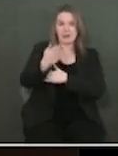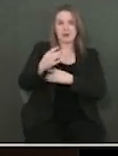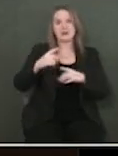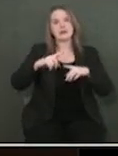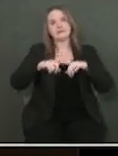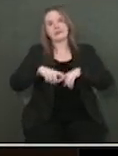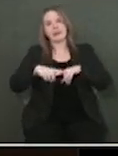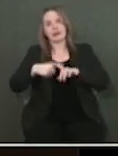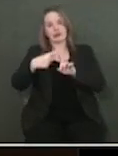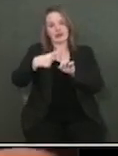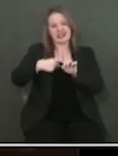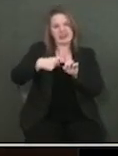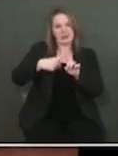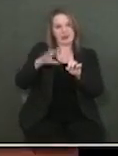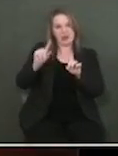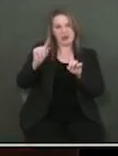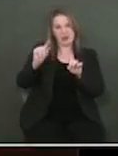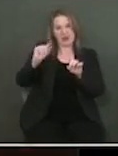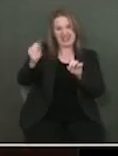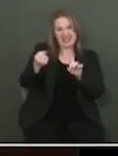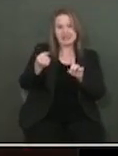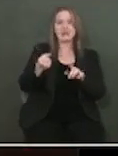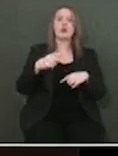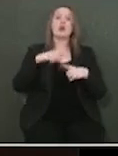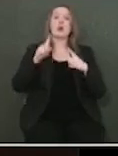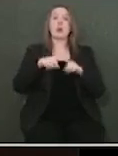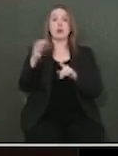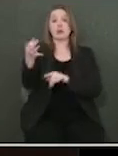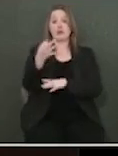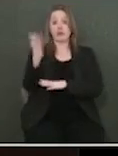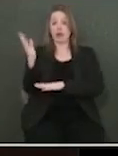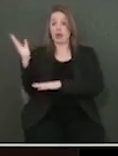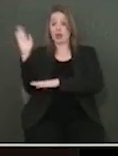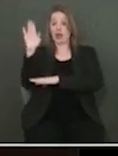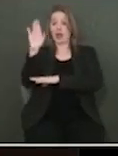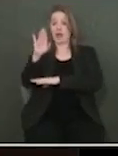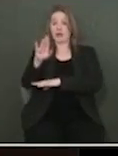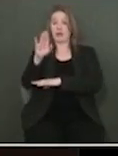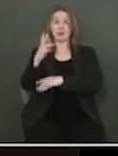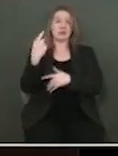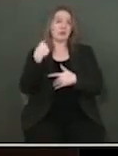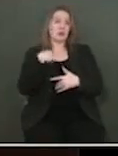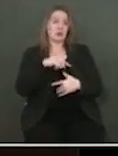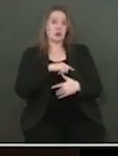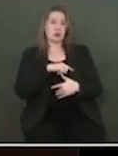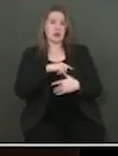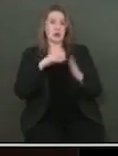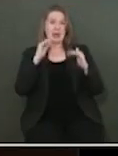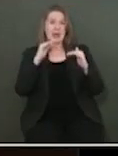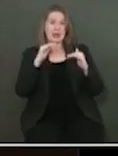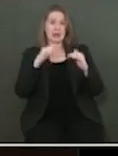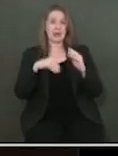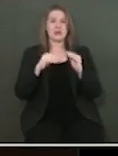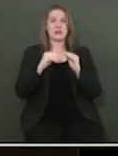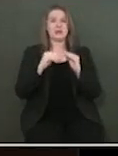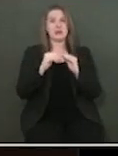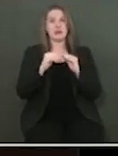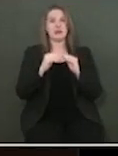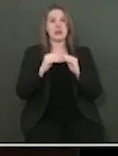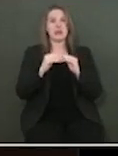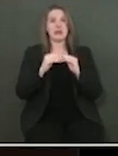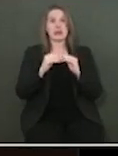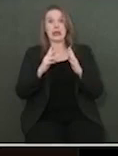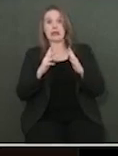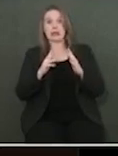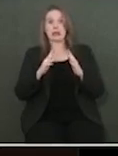get into the 20s. So once we move into Friday afternoon, is that when kind of our alert level can start kind of coming down a